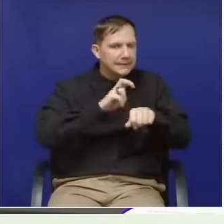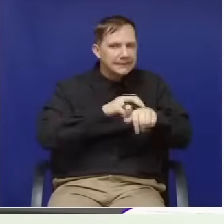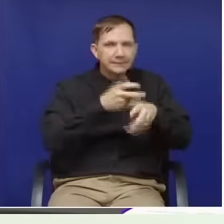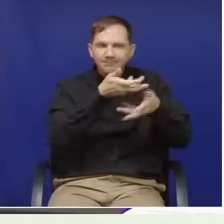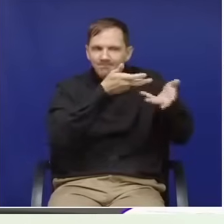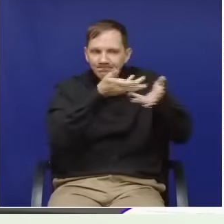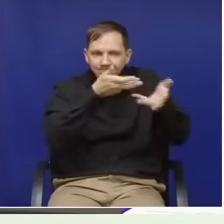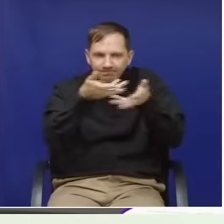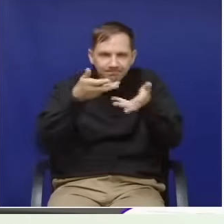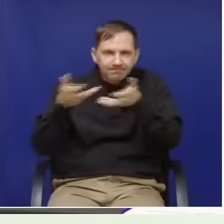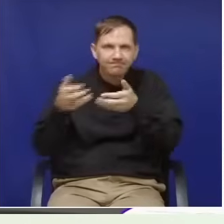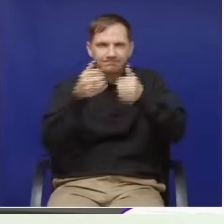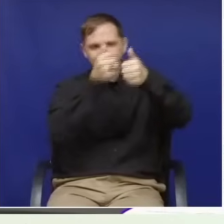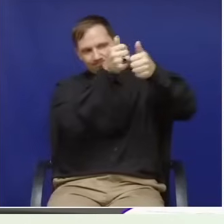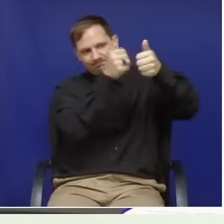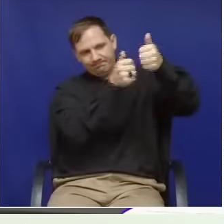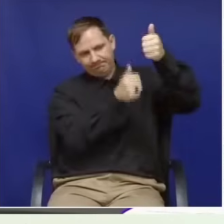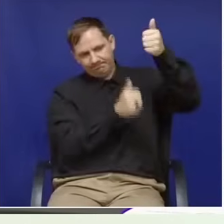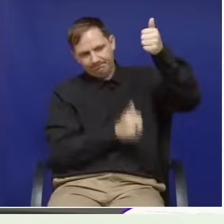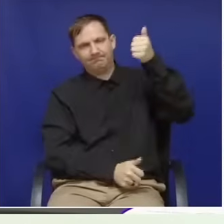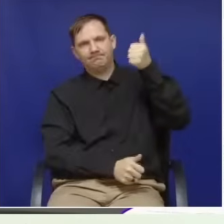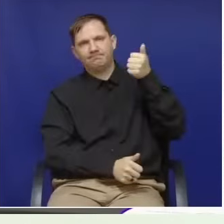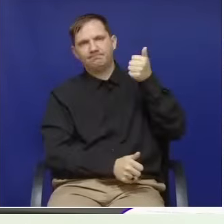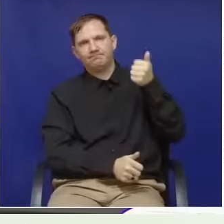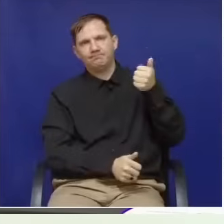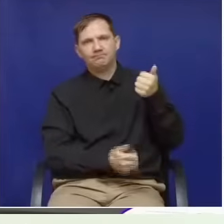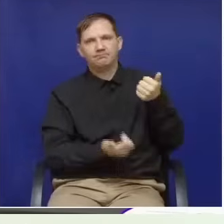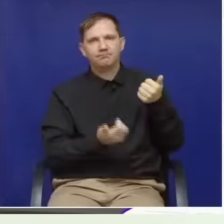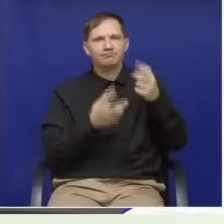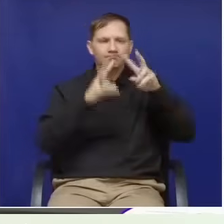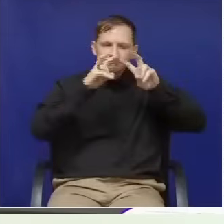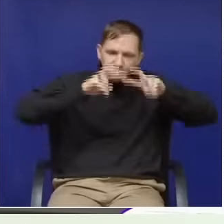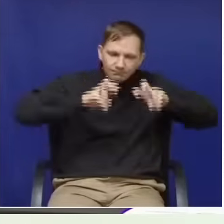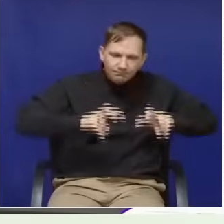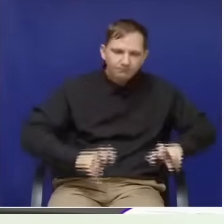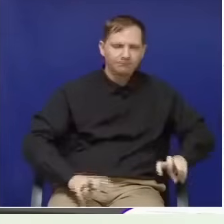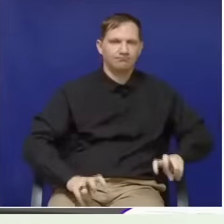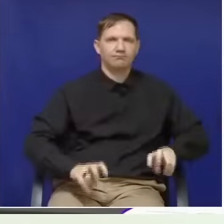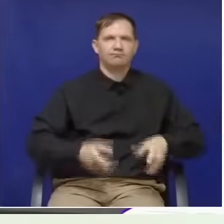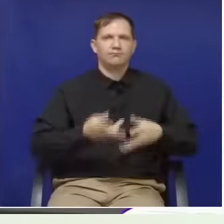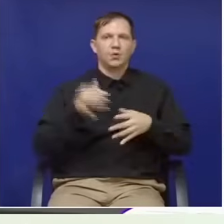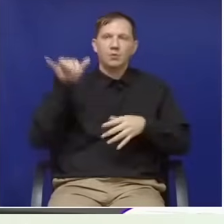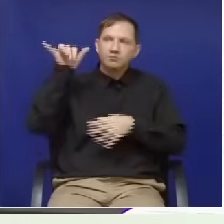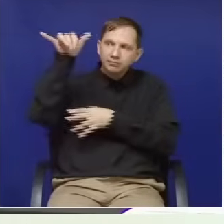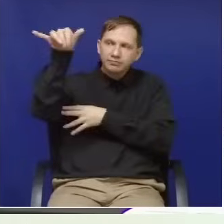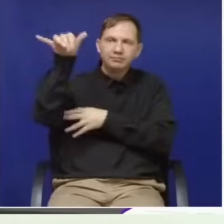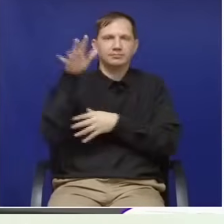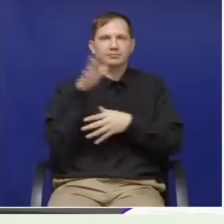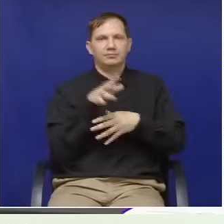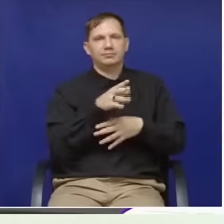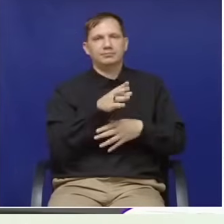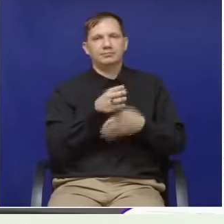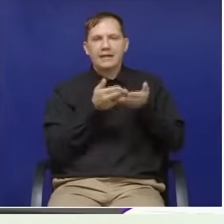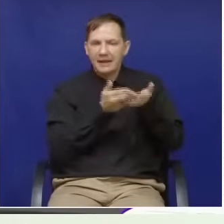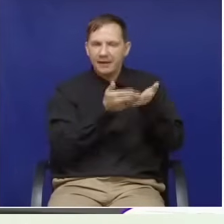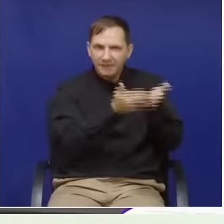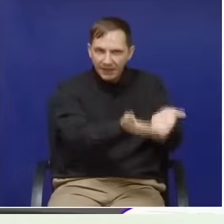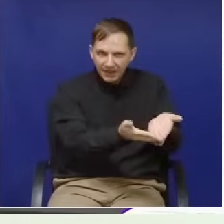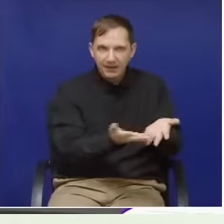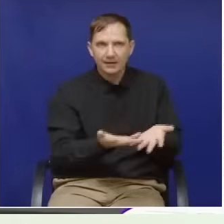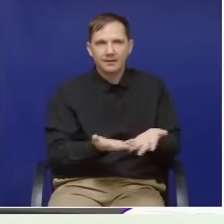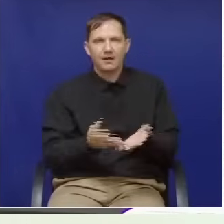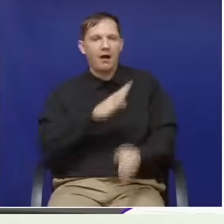his colleagues, the person in charge of Navy, Air Force, Army, as well